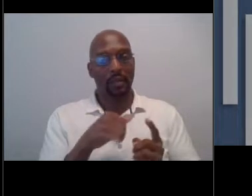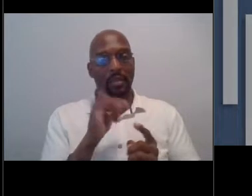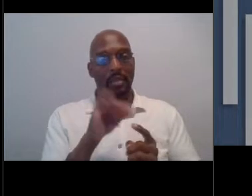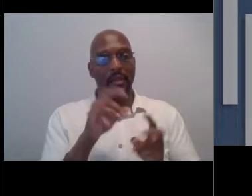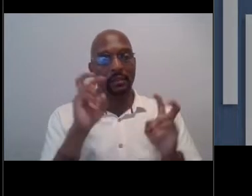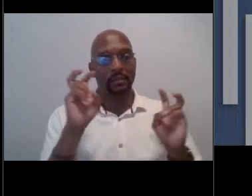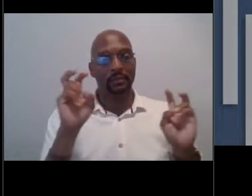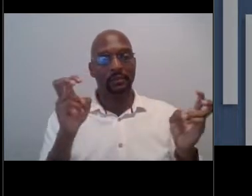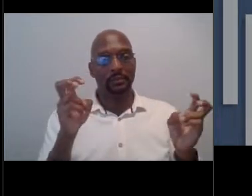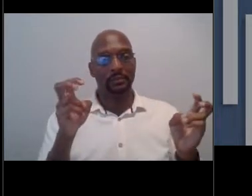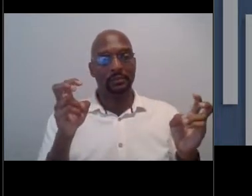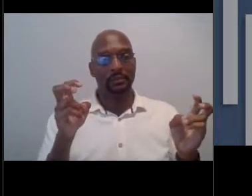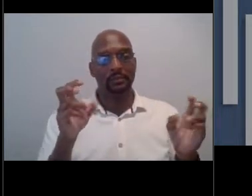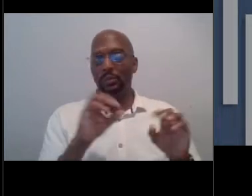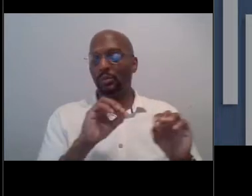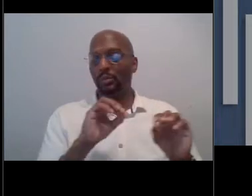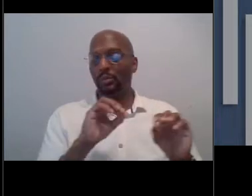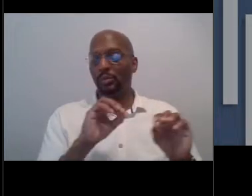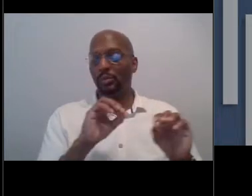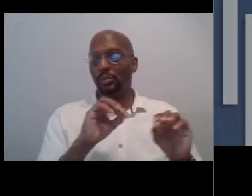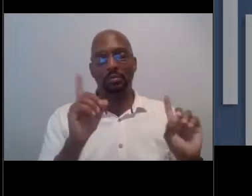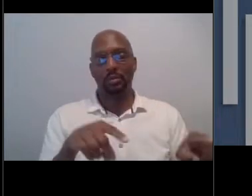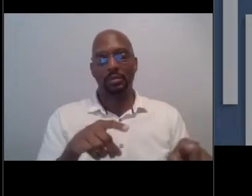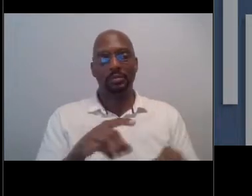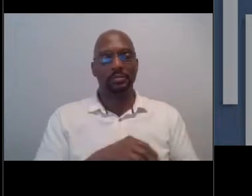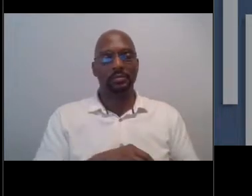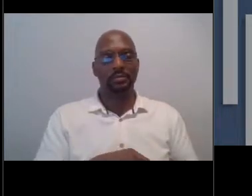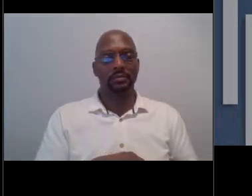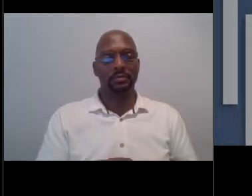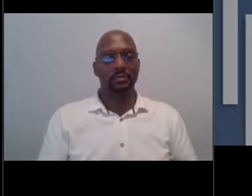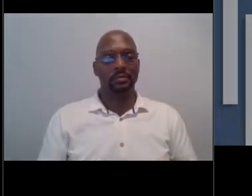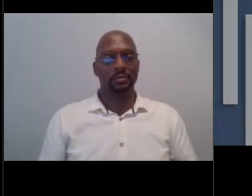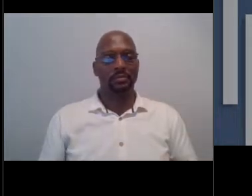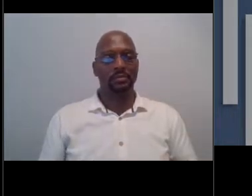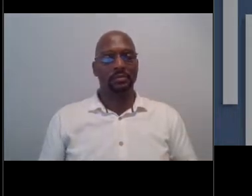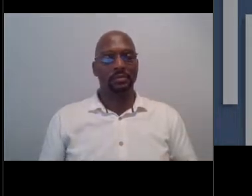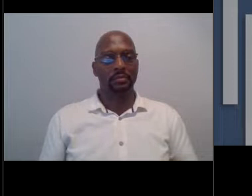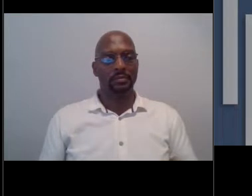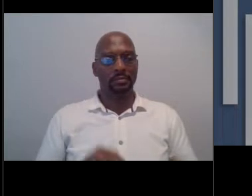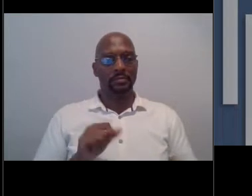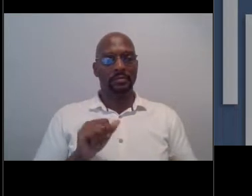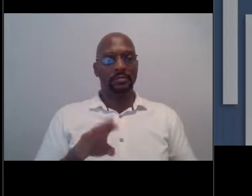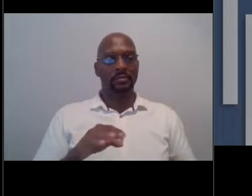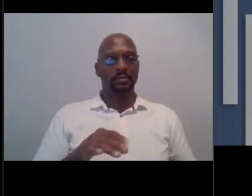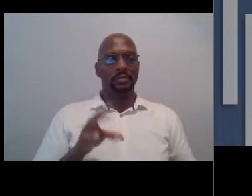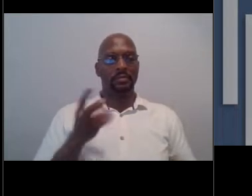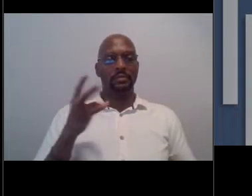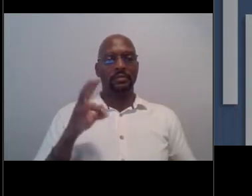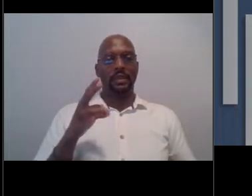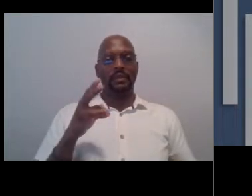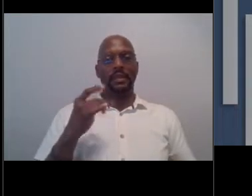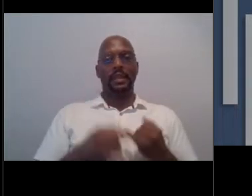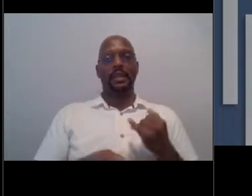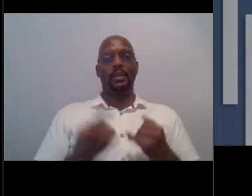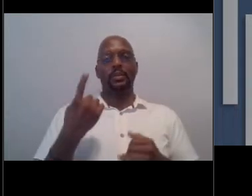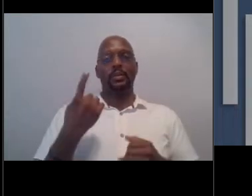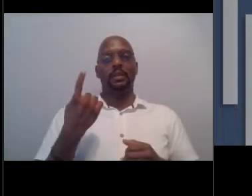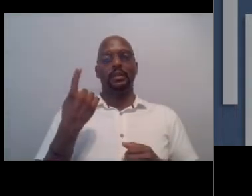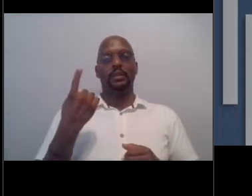Any public comment? No public comment at this time. Okay, then we will go to tab 17. That's going to be our last one for today.